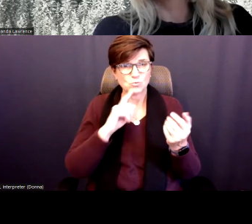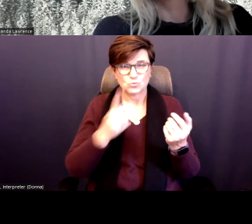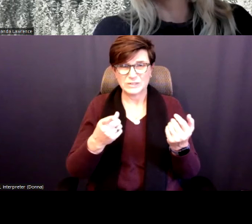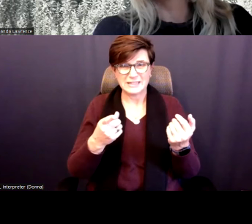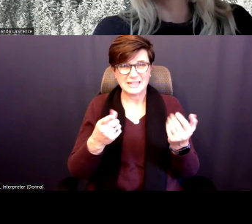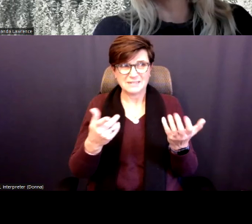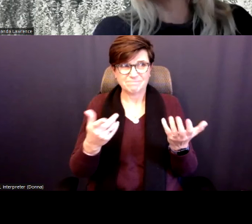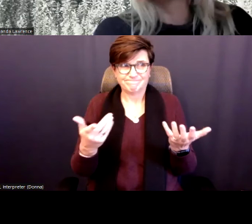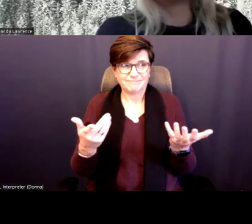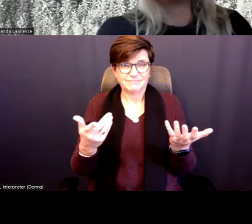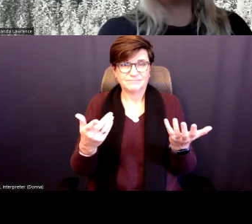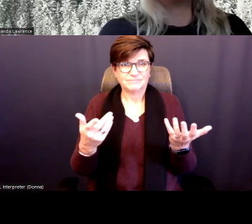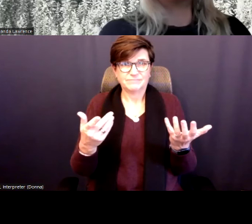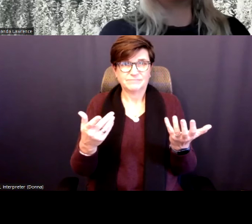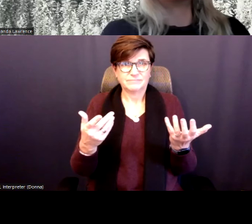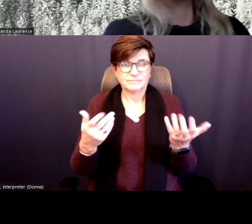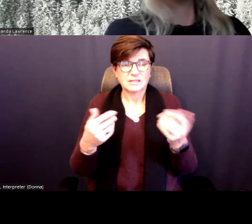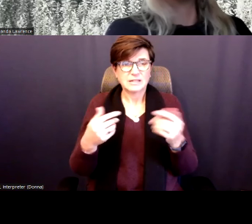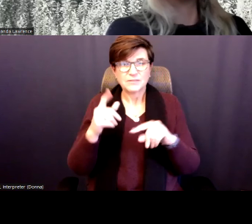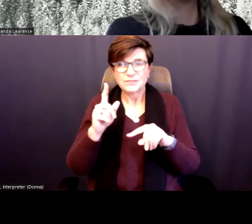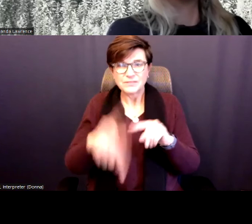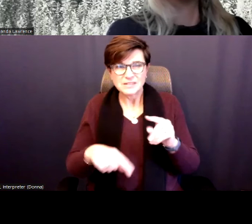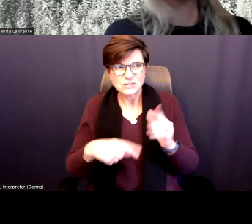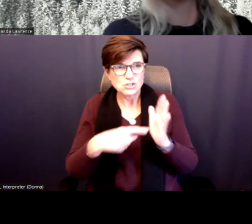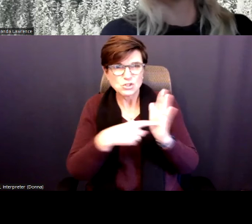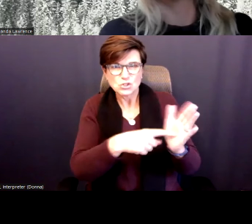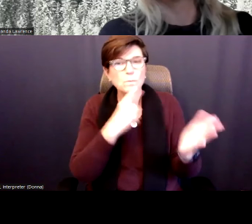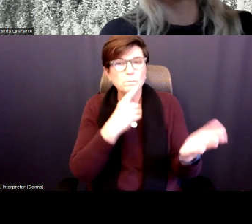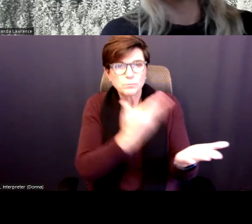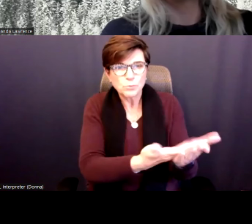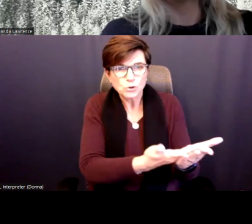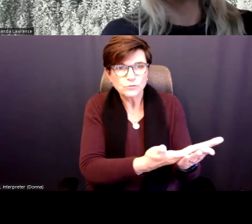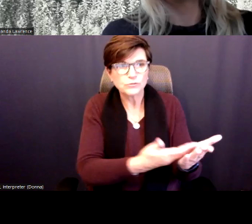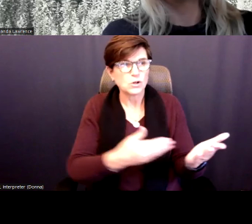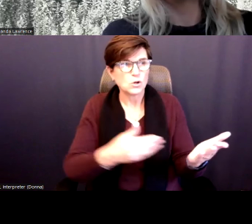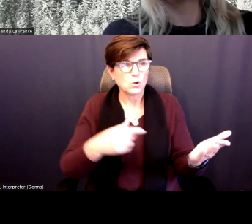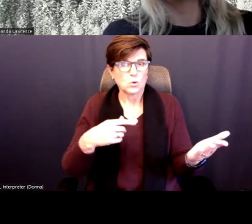is more unique or has a less served